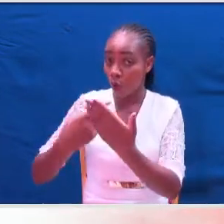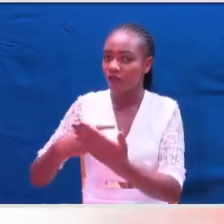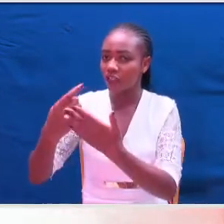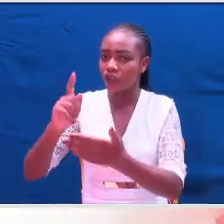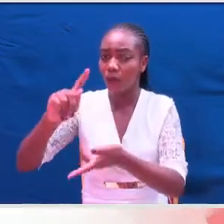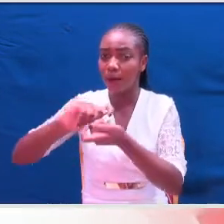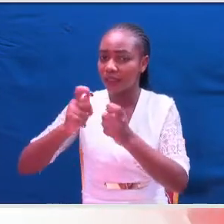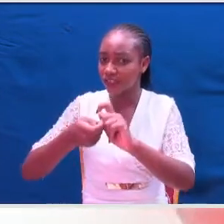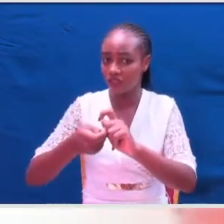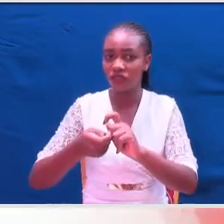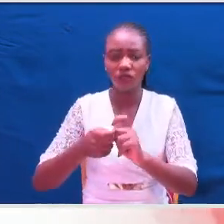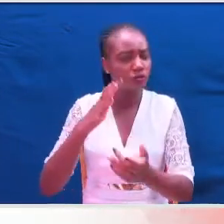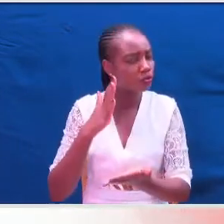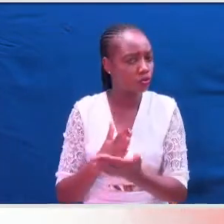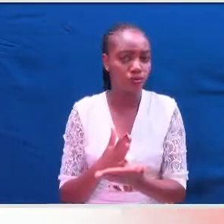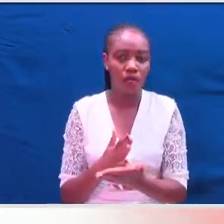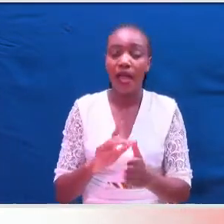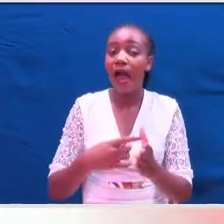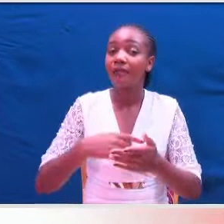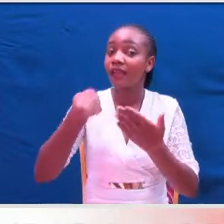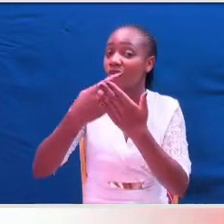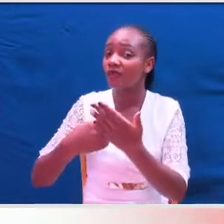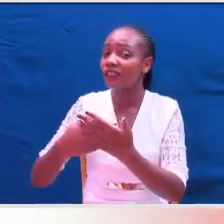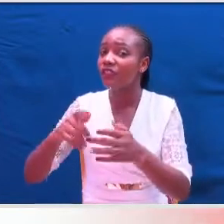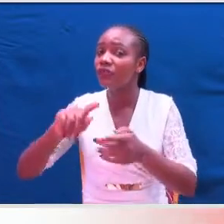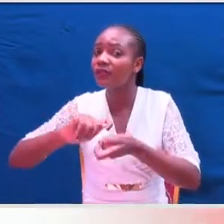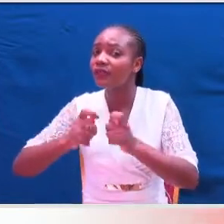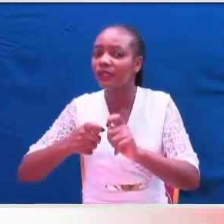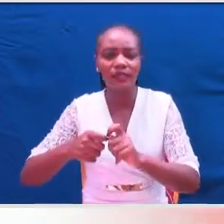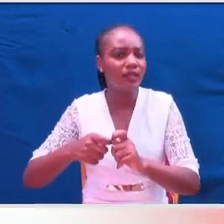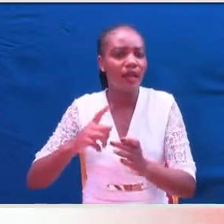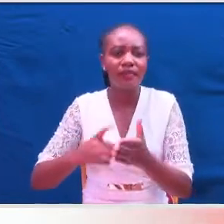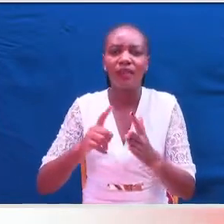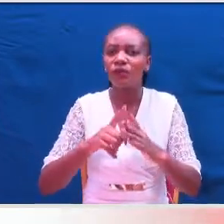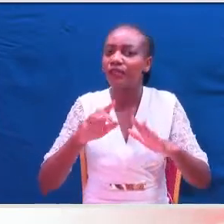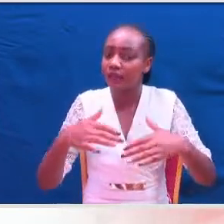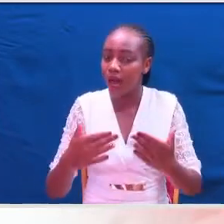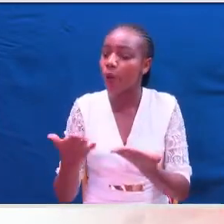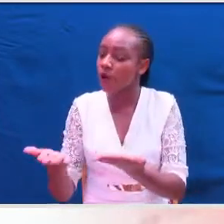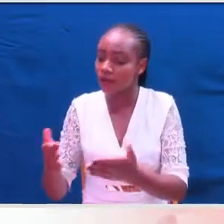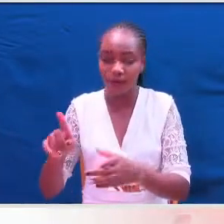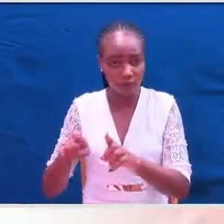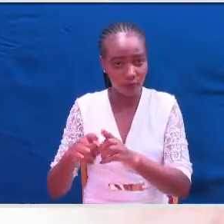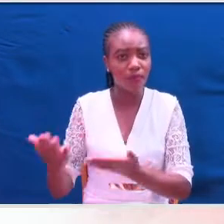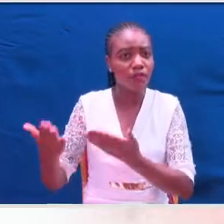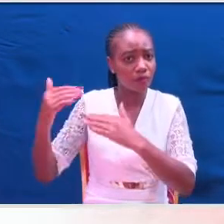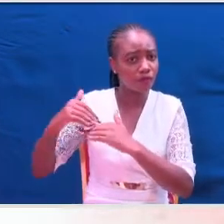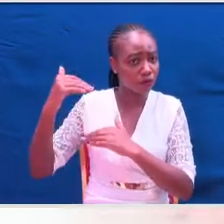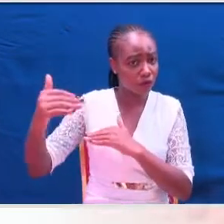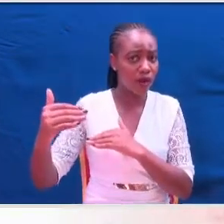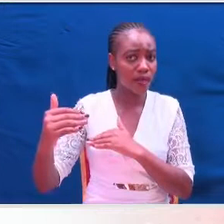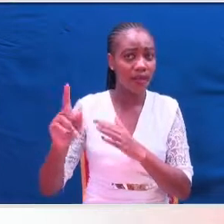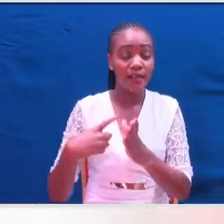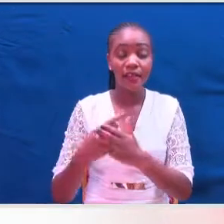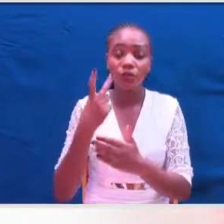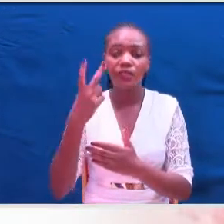lazima ibadilike. Na conversation ndio ibadilike, lazima tuanzie hapa chini, tukienda juu. Wanaenda, tunaona